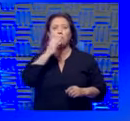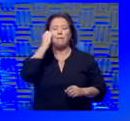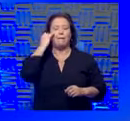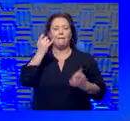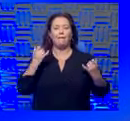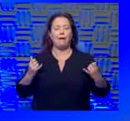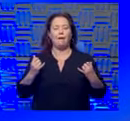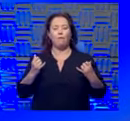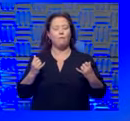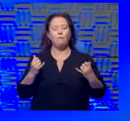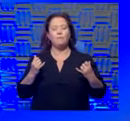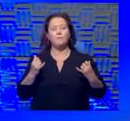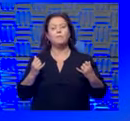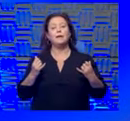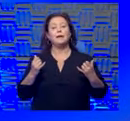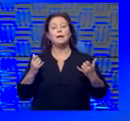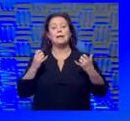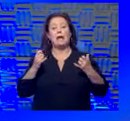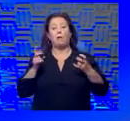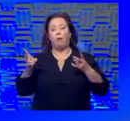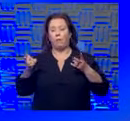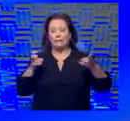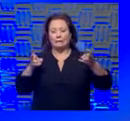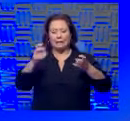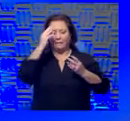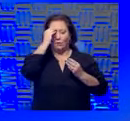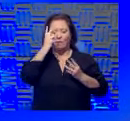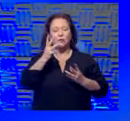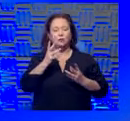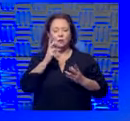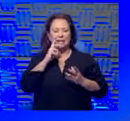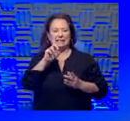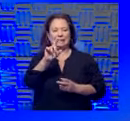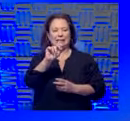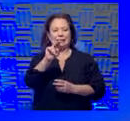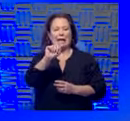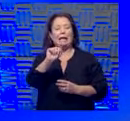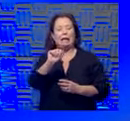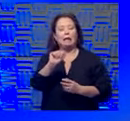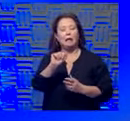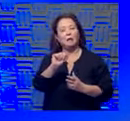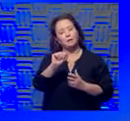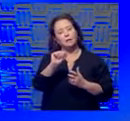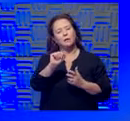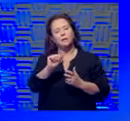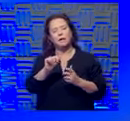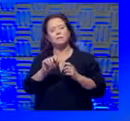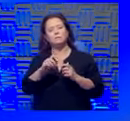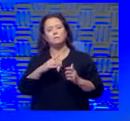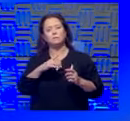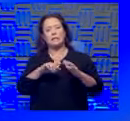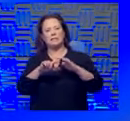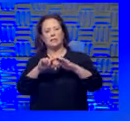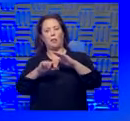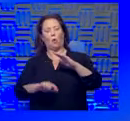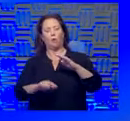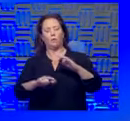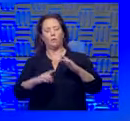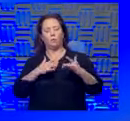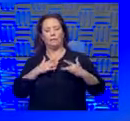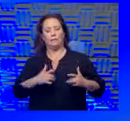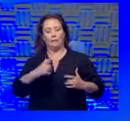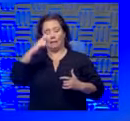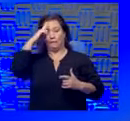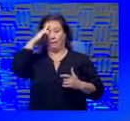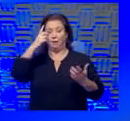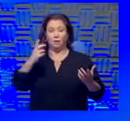now. All of these extrapolations are just made on the data that we have in it. Overall, it is probably lower than we initially thought, and it's